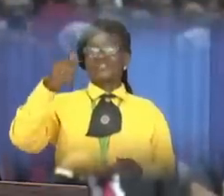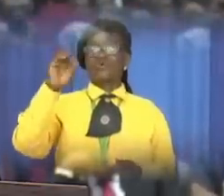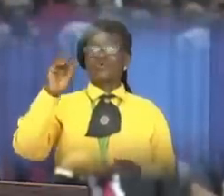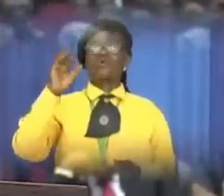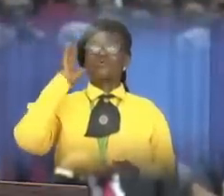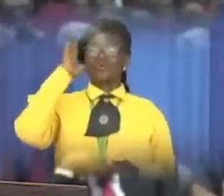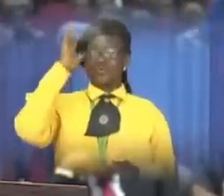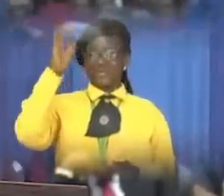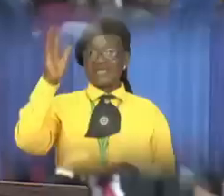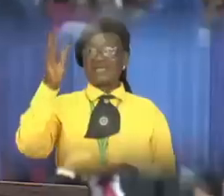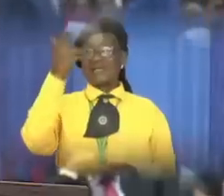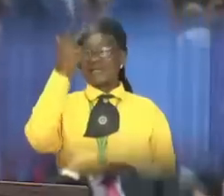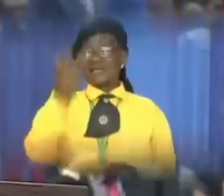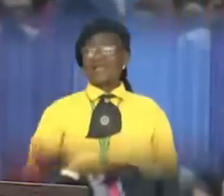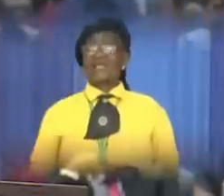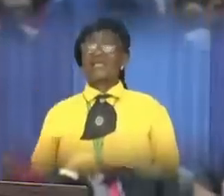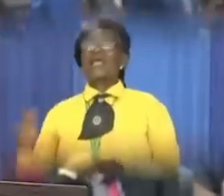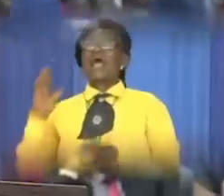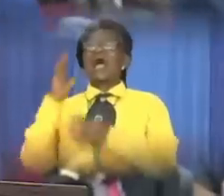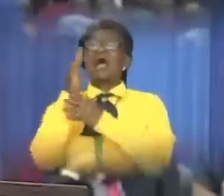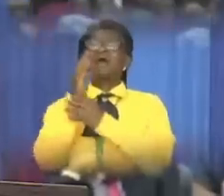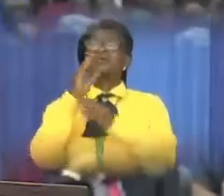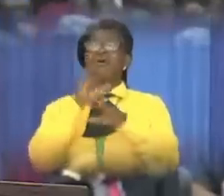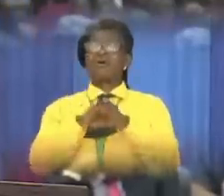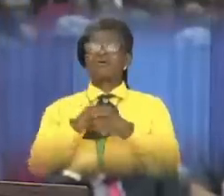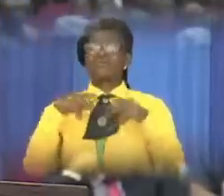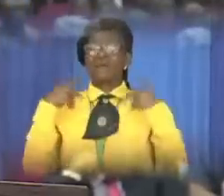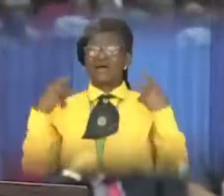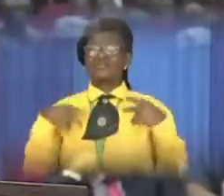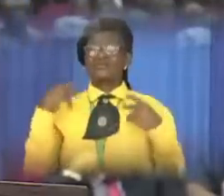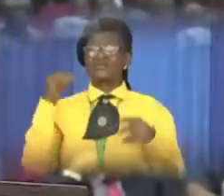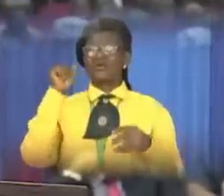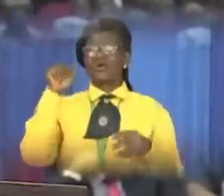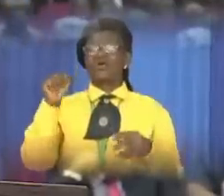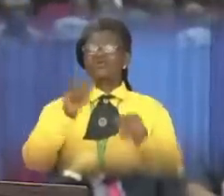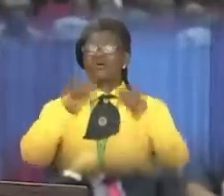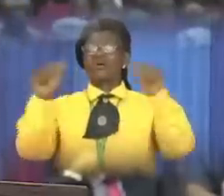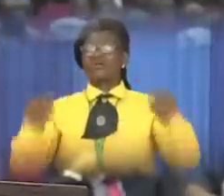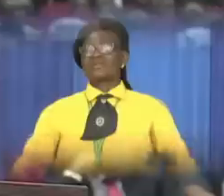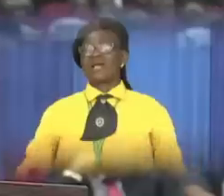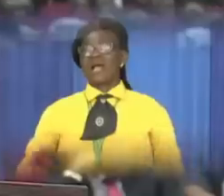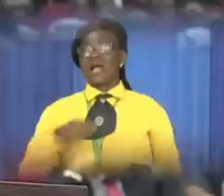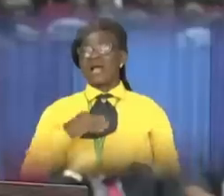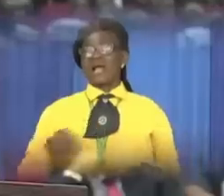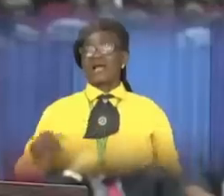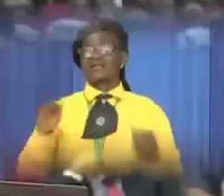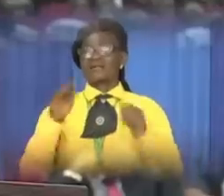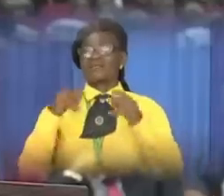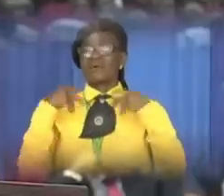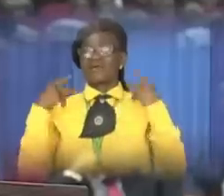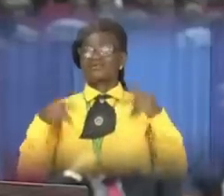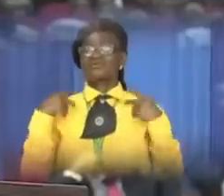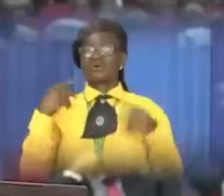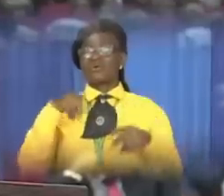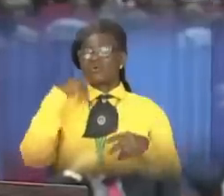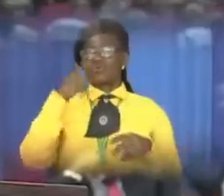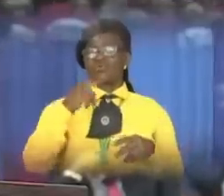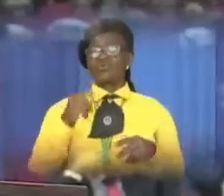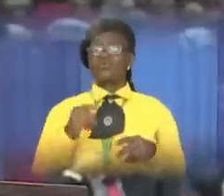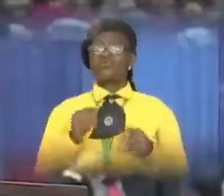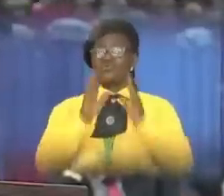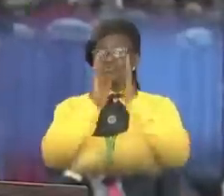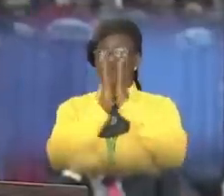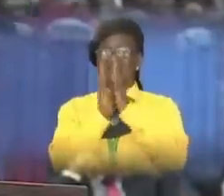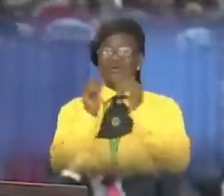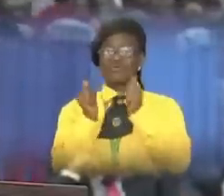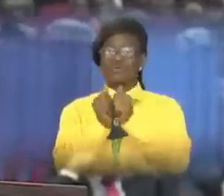the pastors who have prayed with us, you please take your position